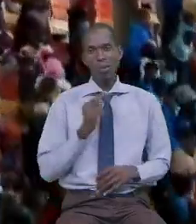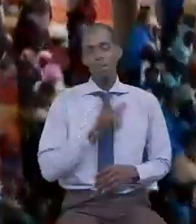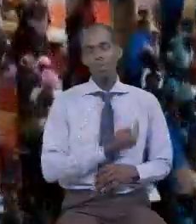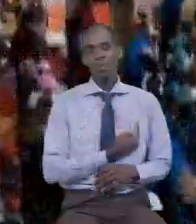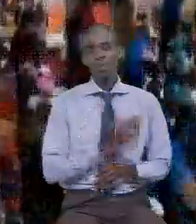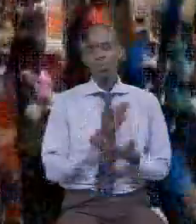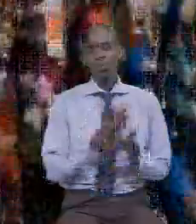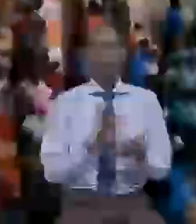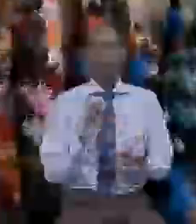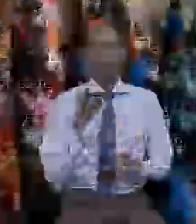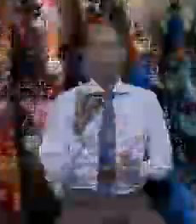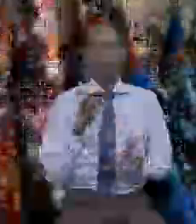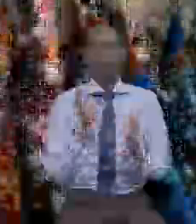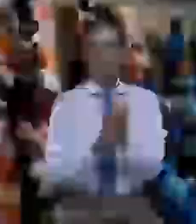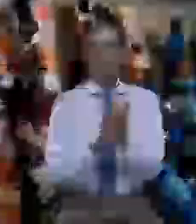the Lord.